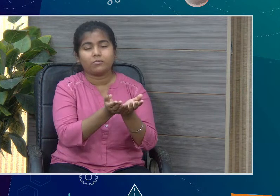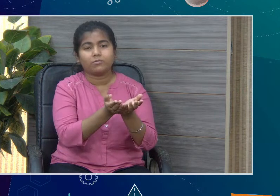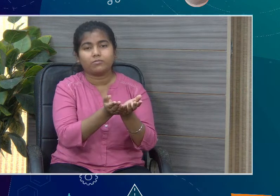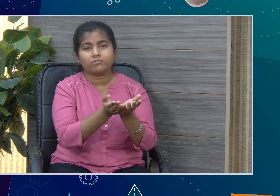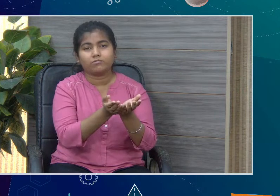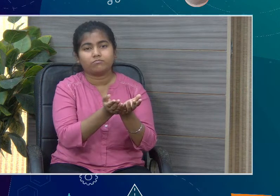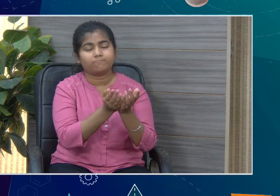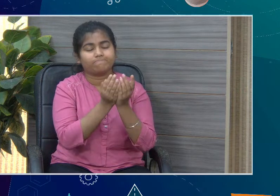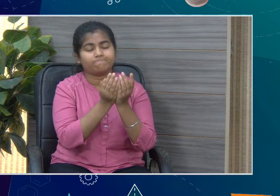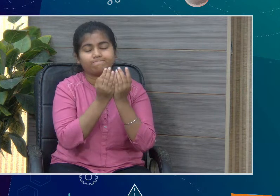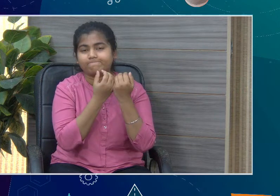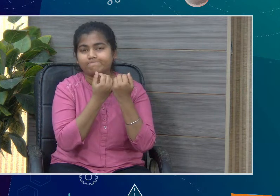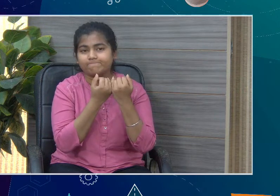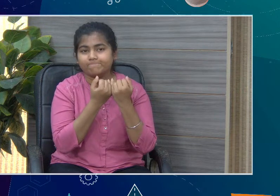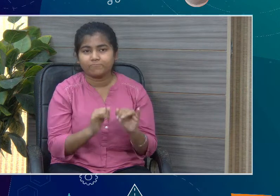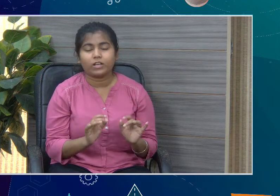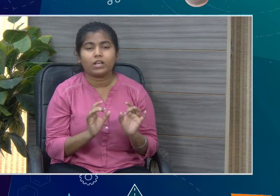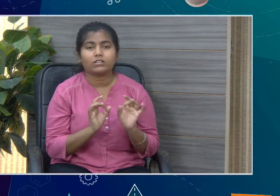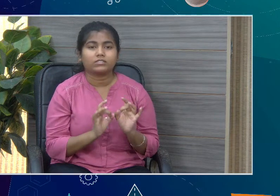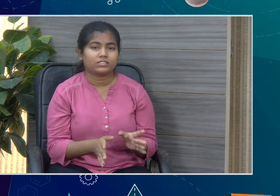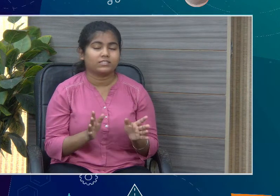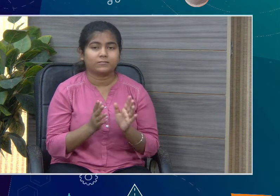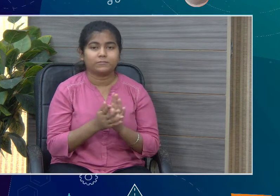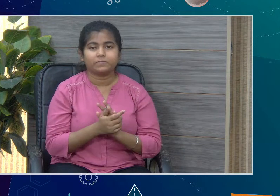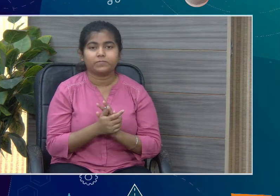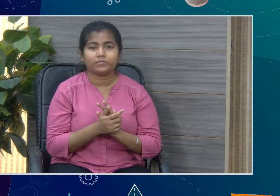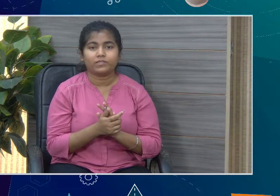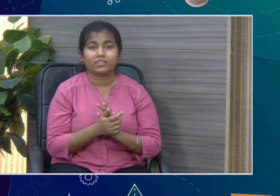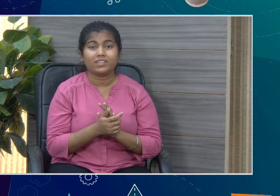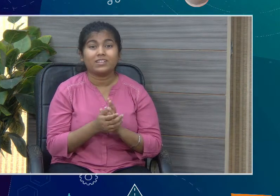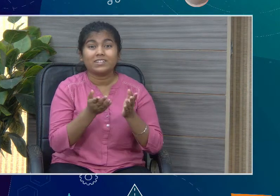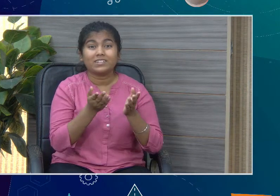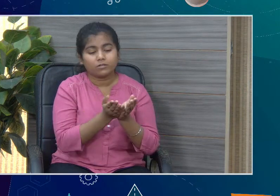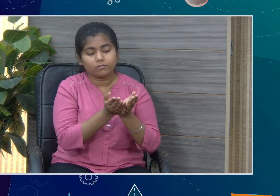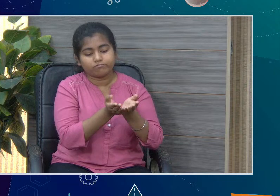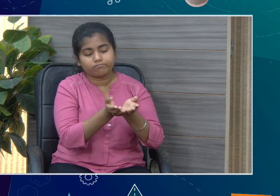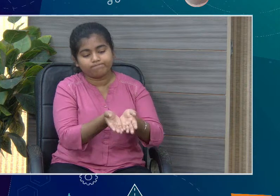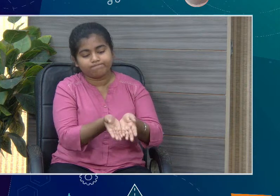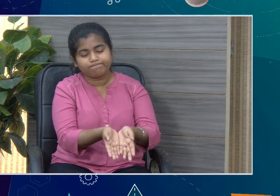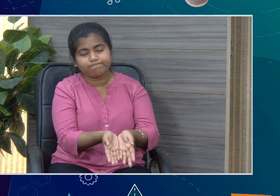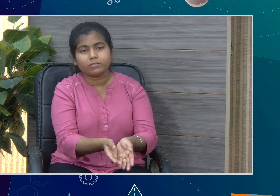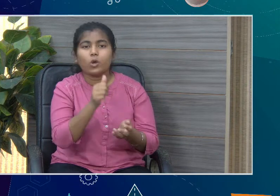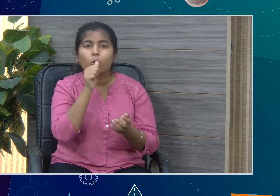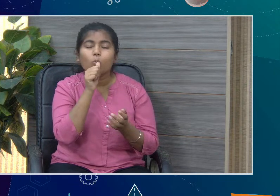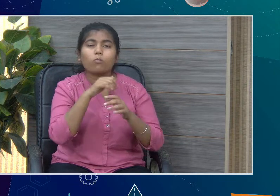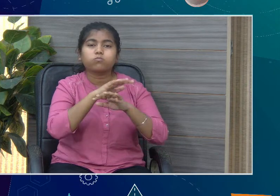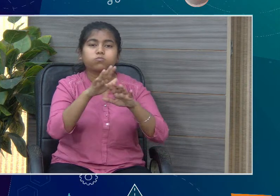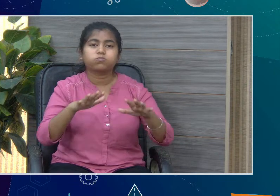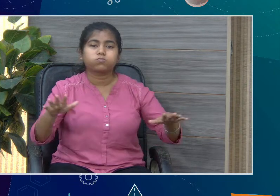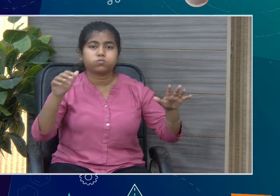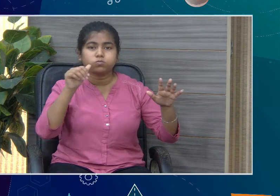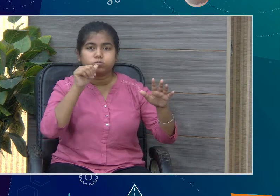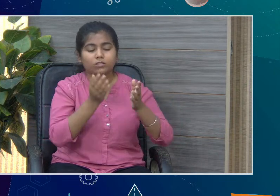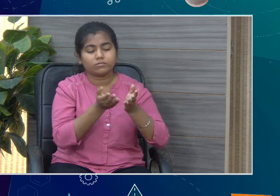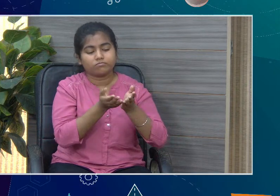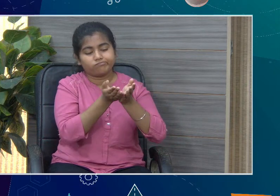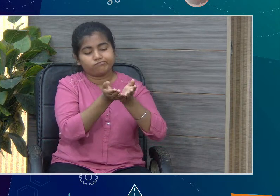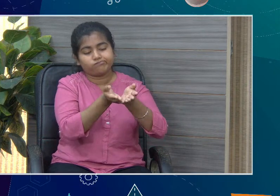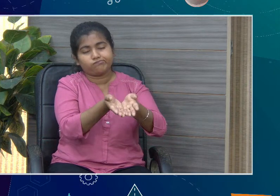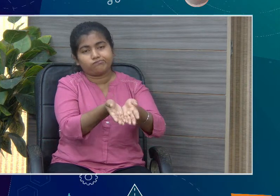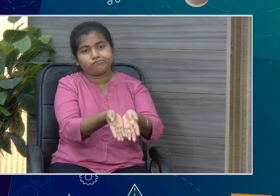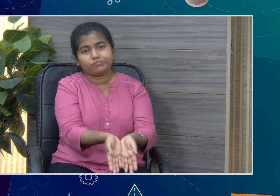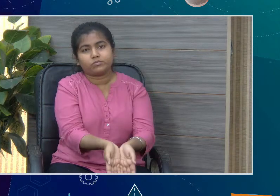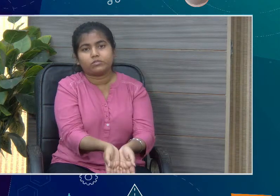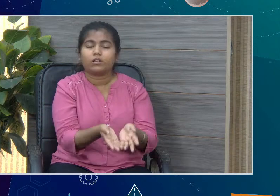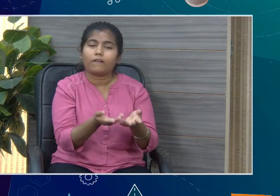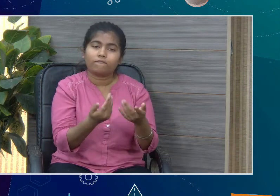wrecked. It was a shipwreck. The ship sank in the sea. And the only